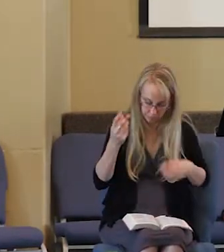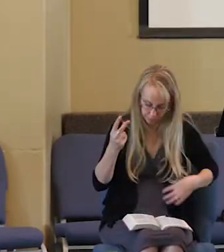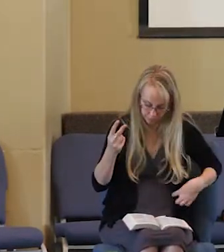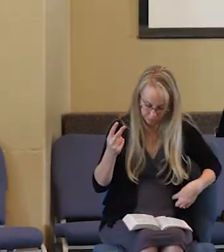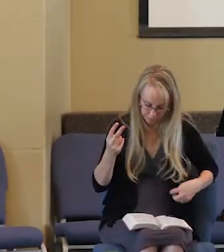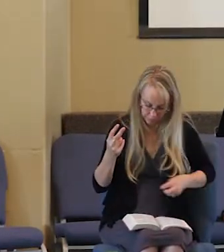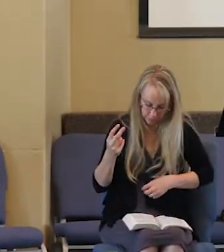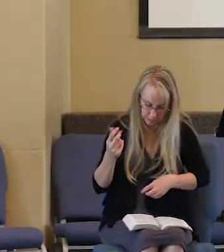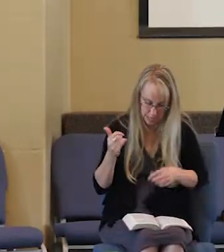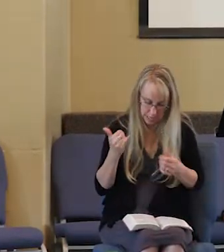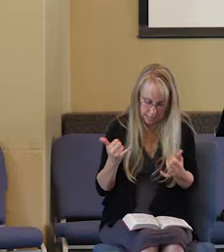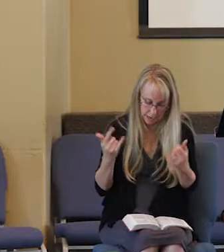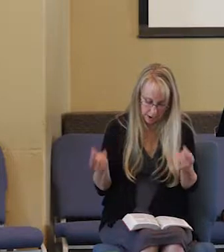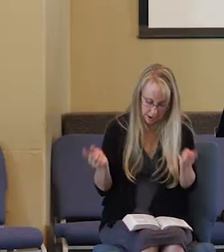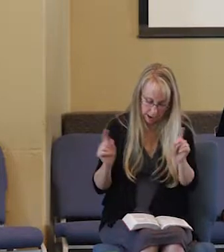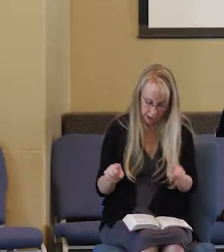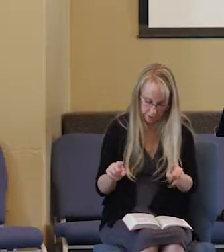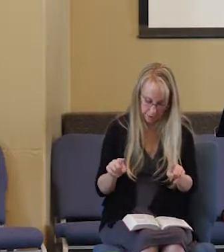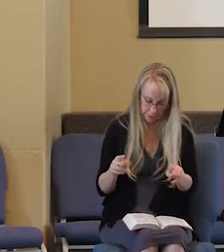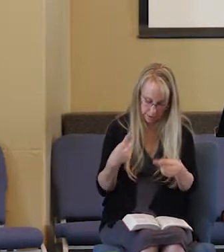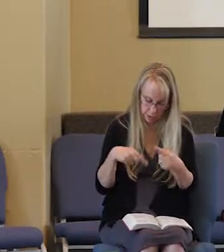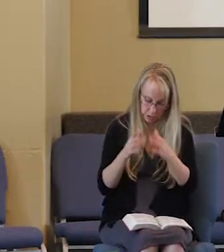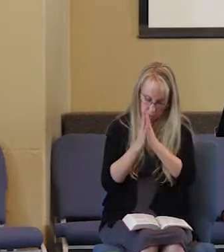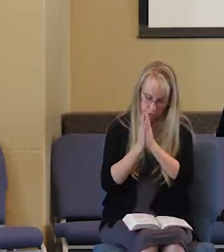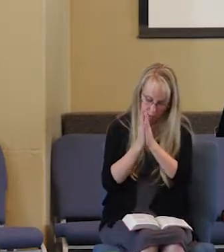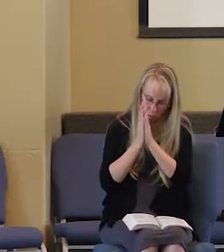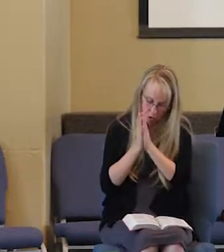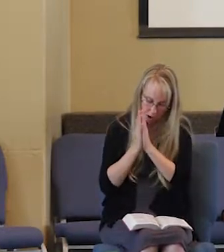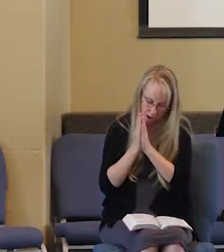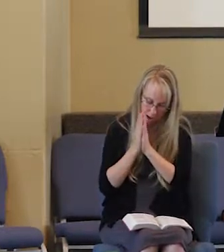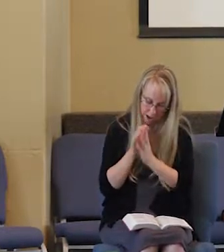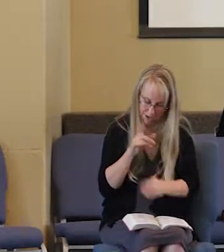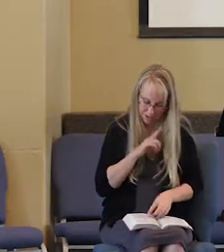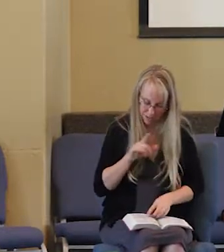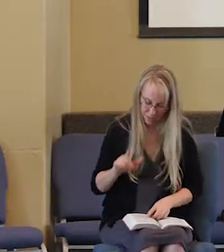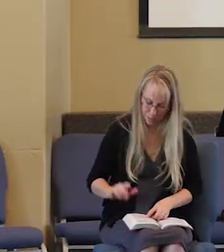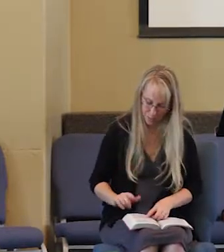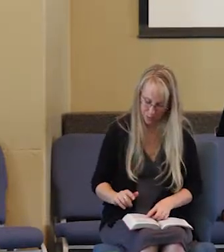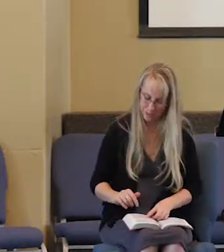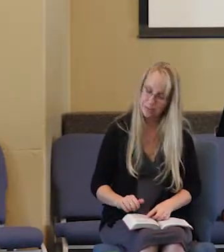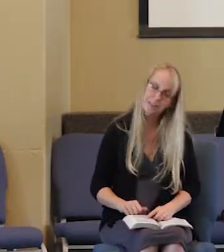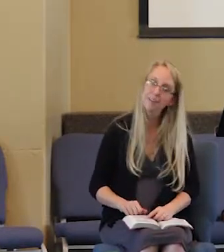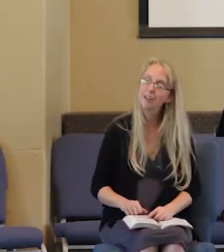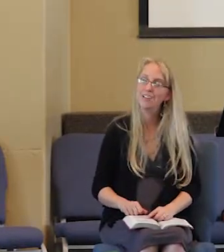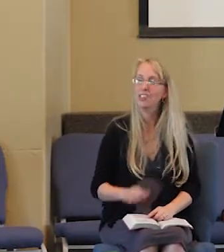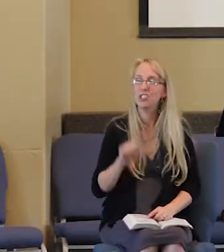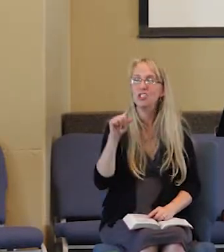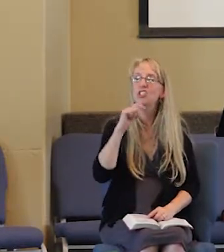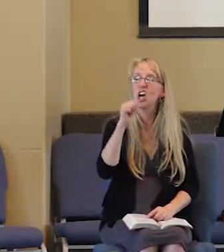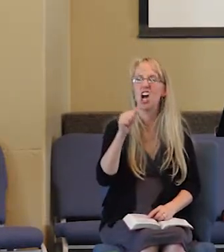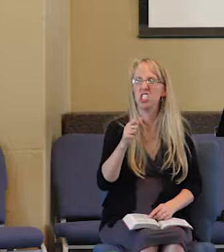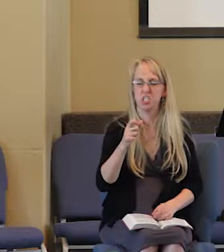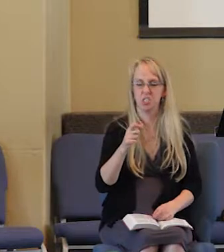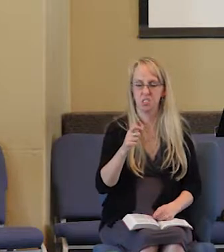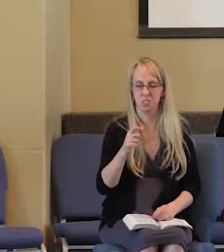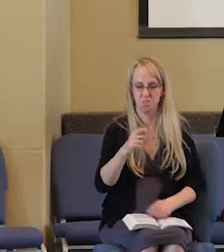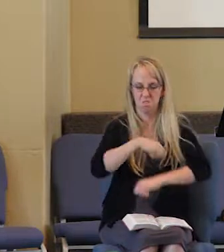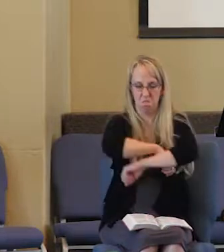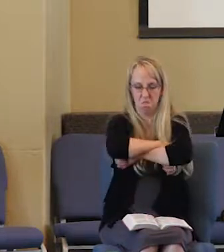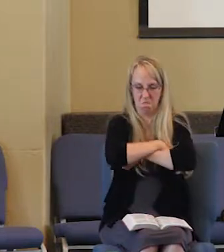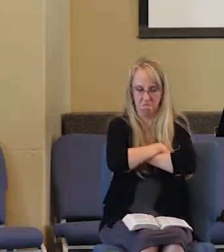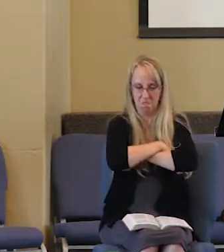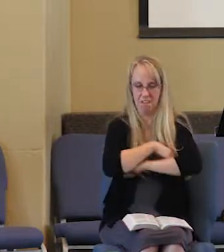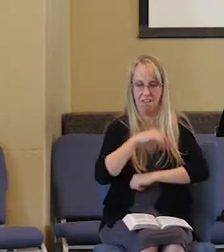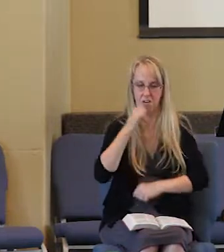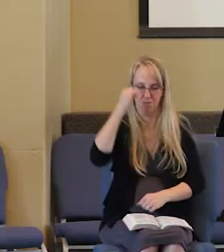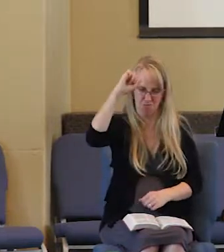Verse 12. Now it came about as she continued praying to the Lord. So see, that's what she's doing. She's not just throwing a fit. She's not just